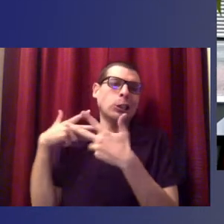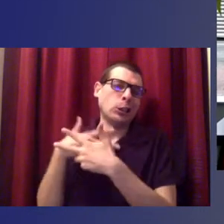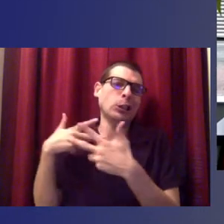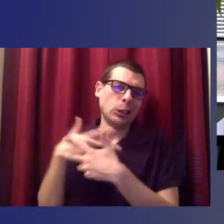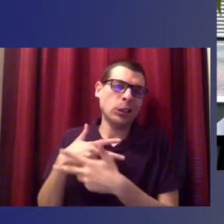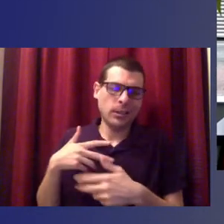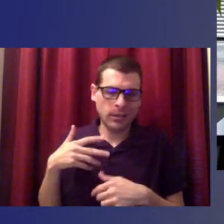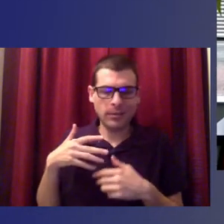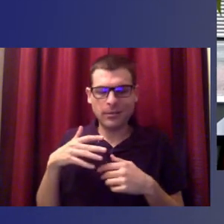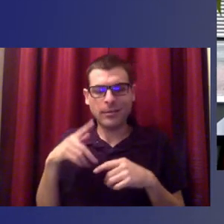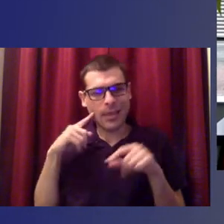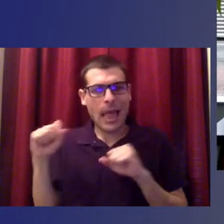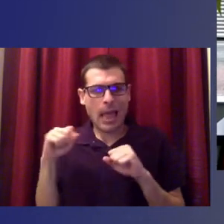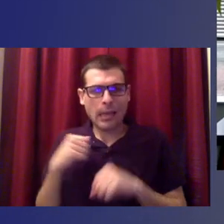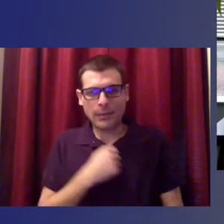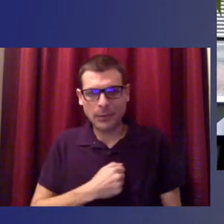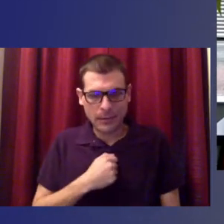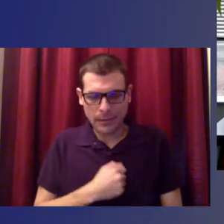background.